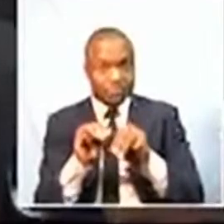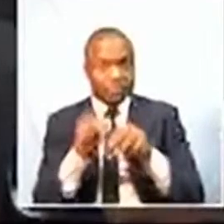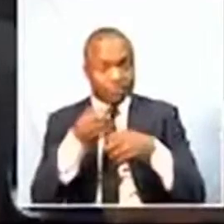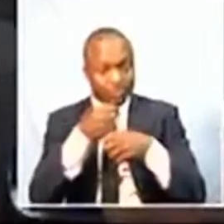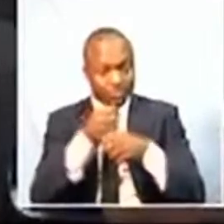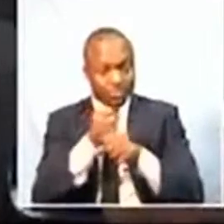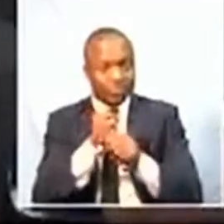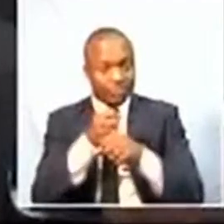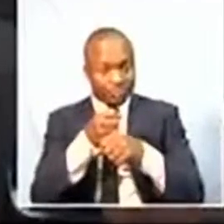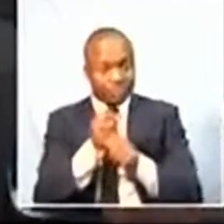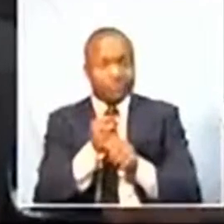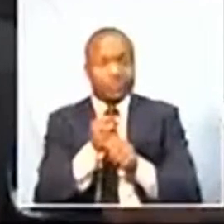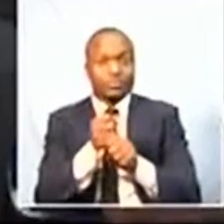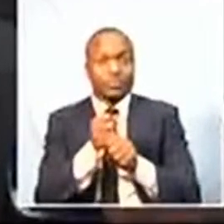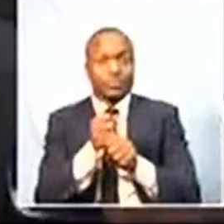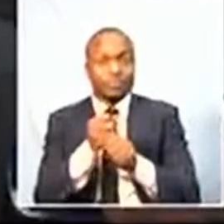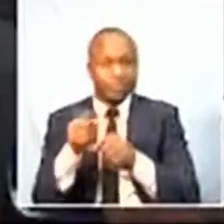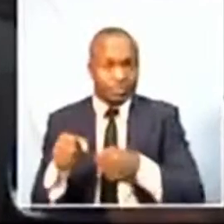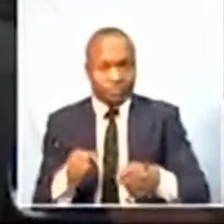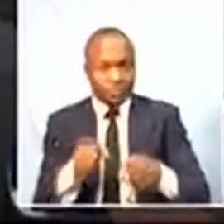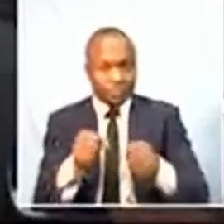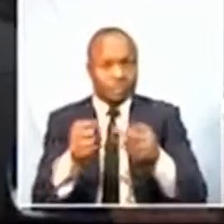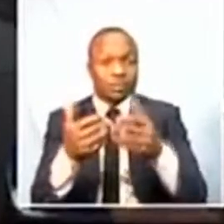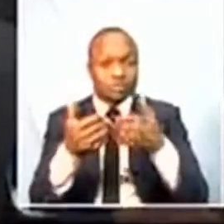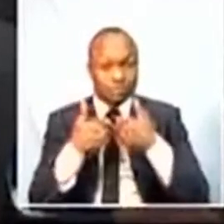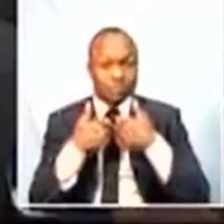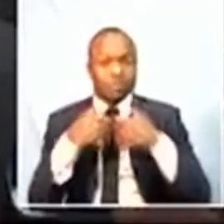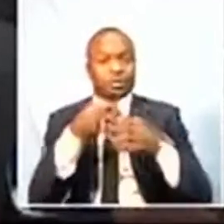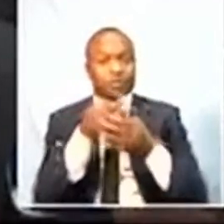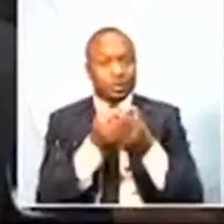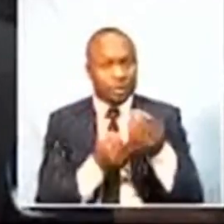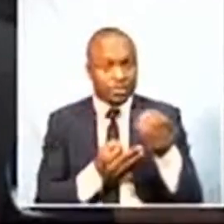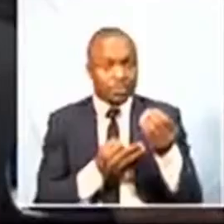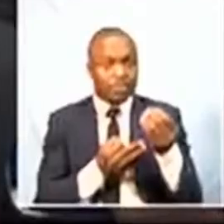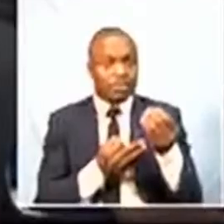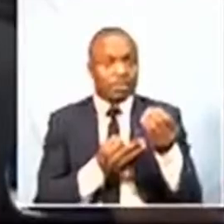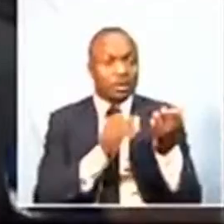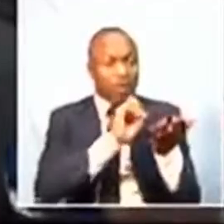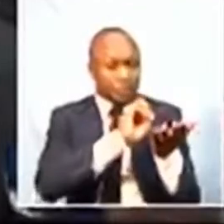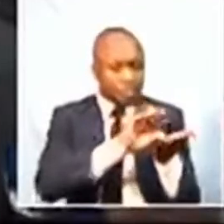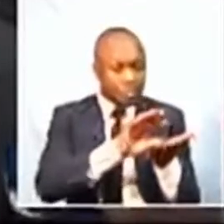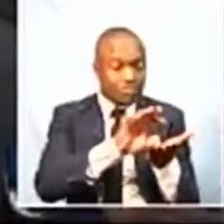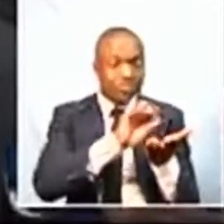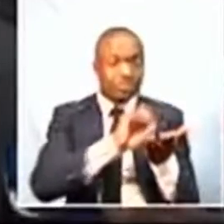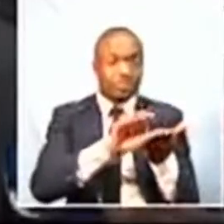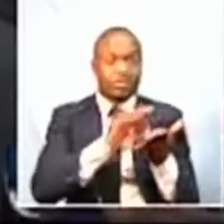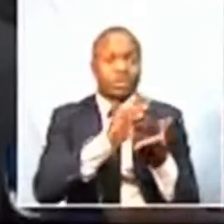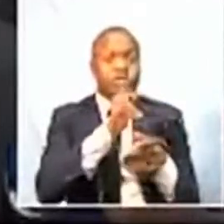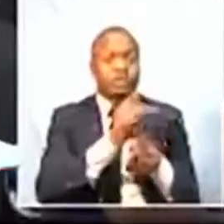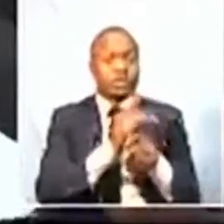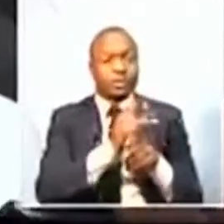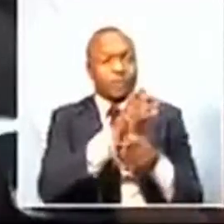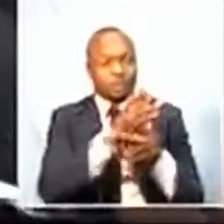devised a strategy to have forms filled out in duplicates as a remedial measure.